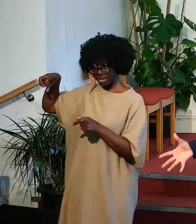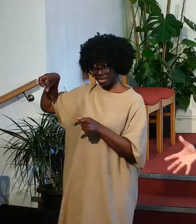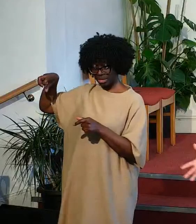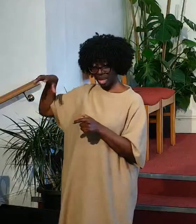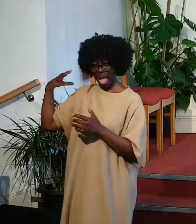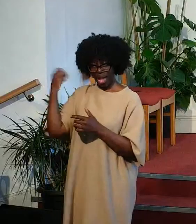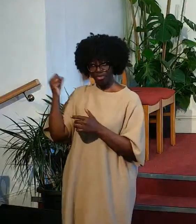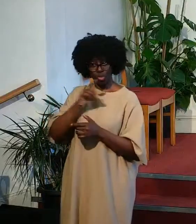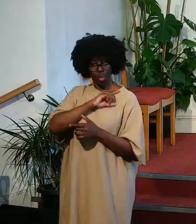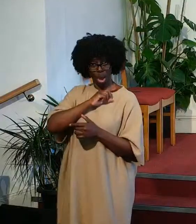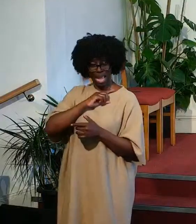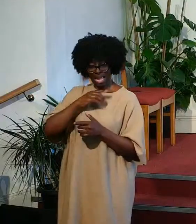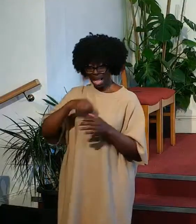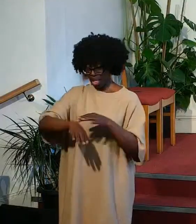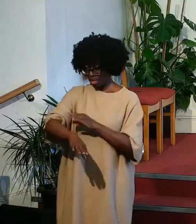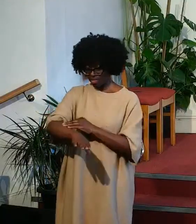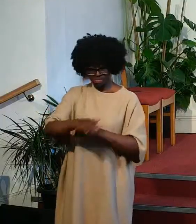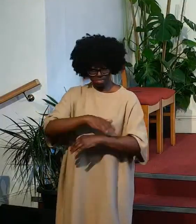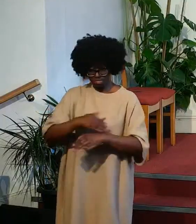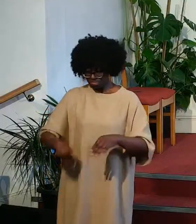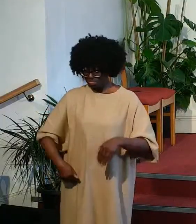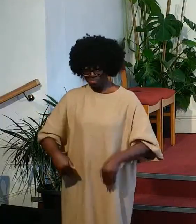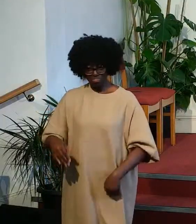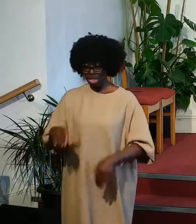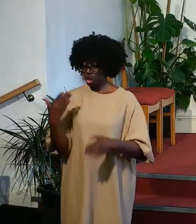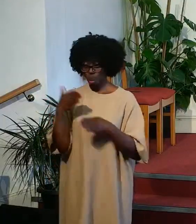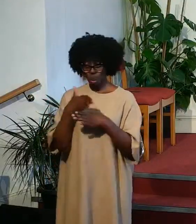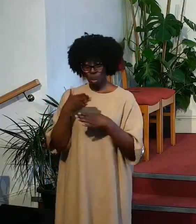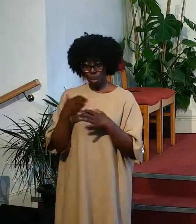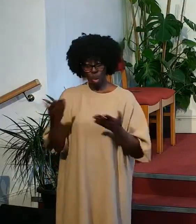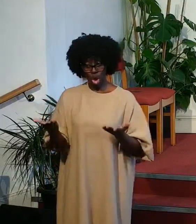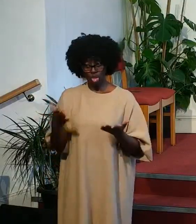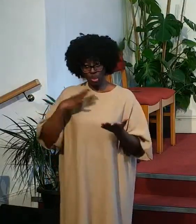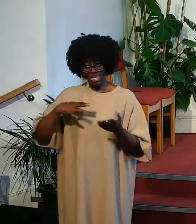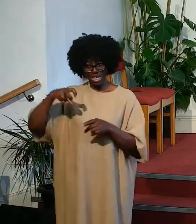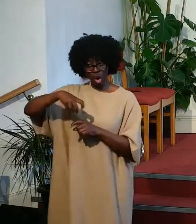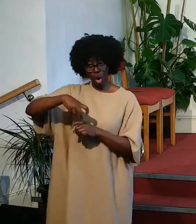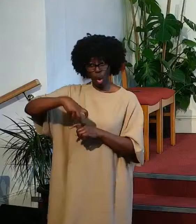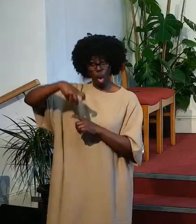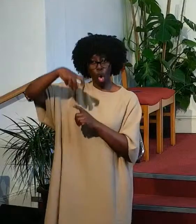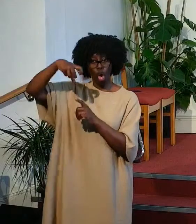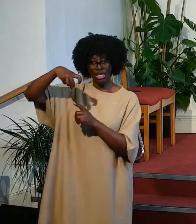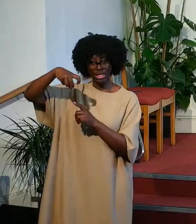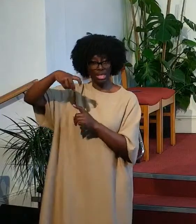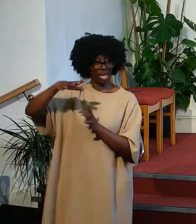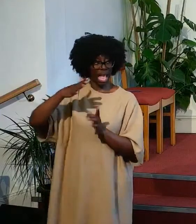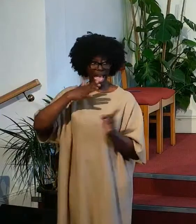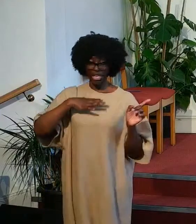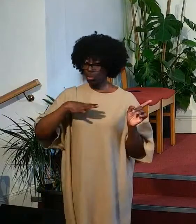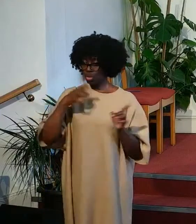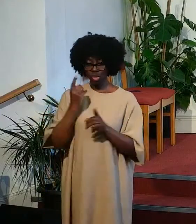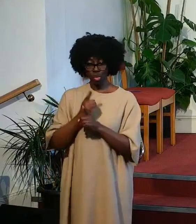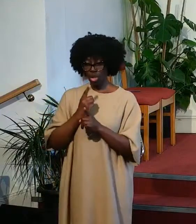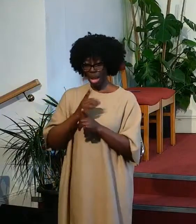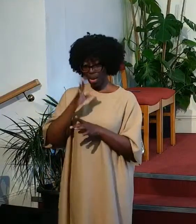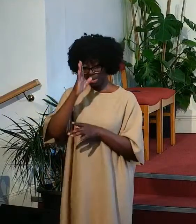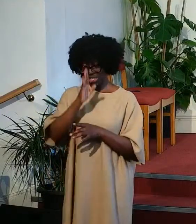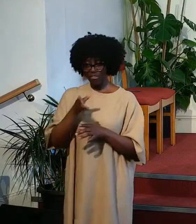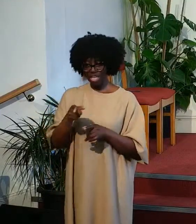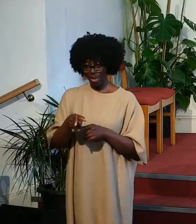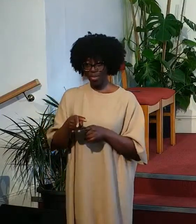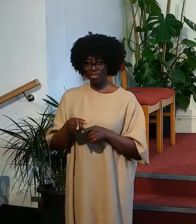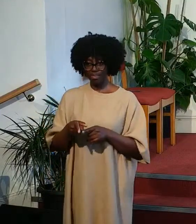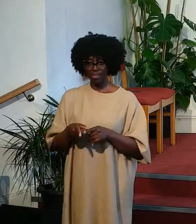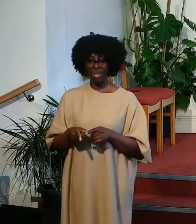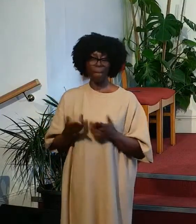work. So we can, and I didn't want to go into all those severe ones, but